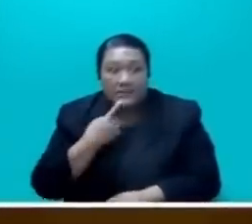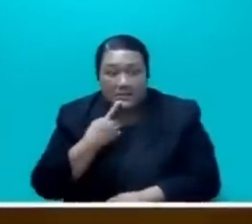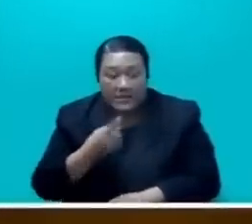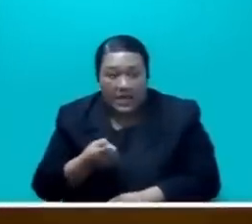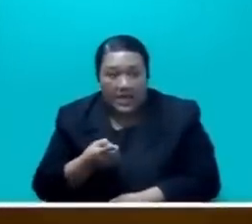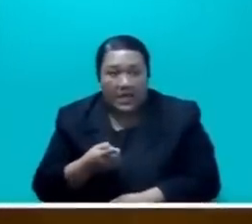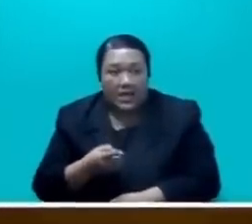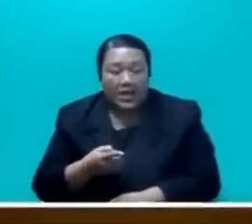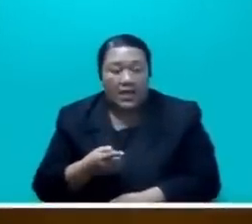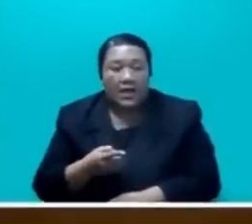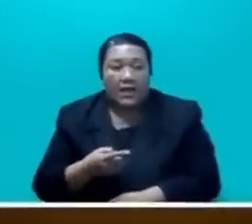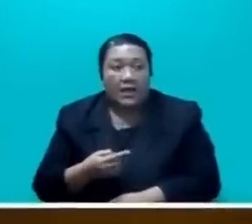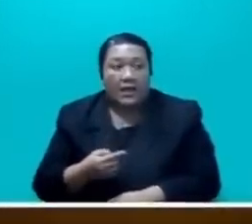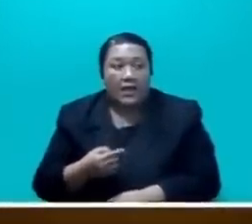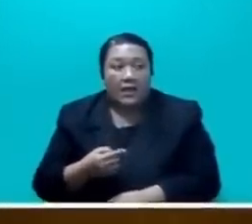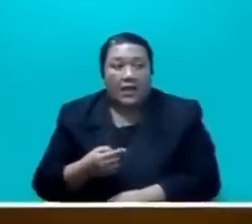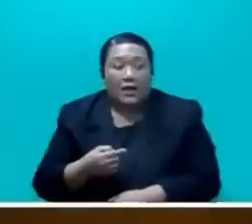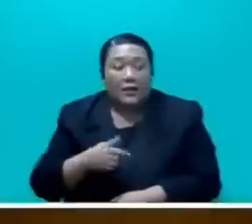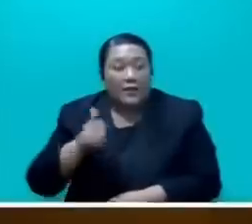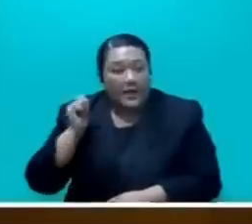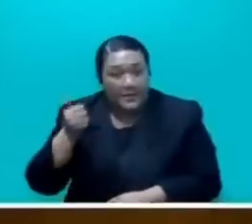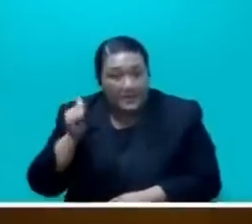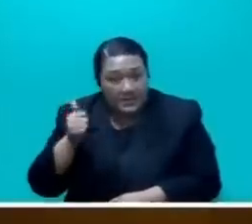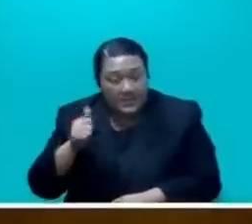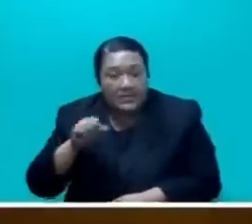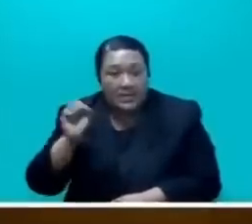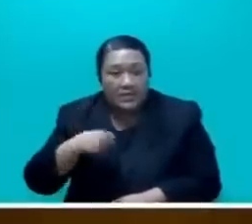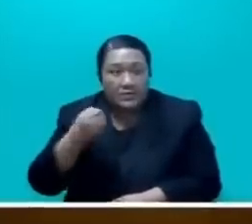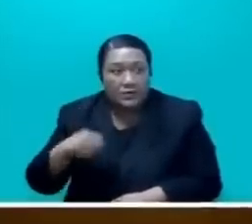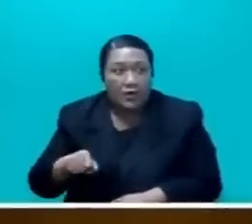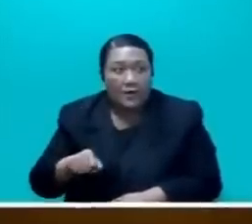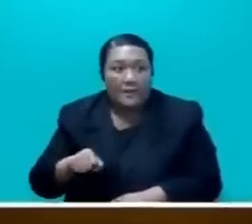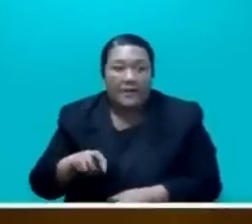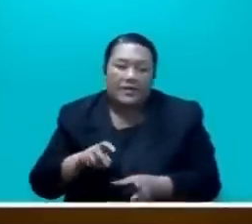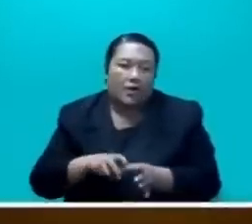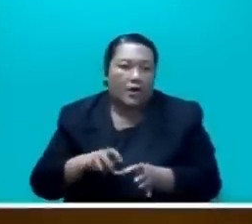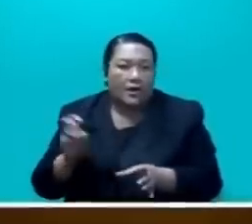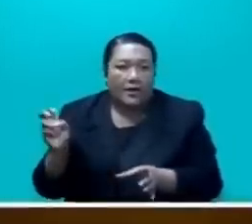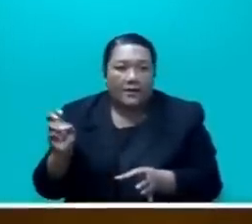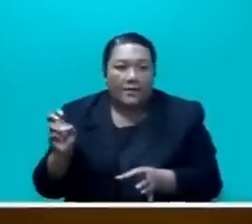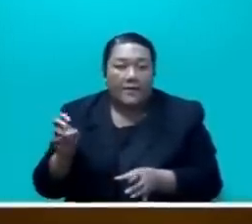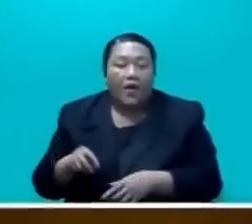I'm still going to be suspended for 3 years.